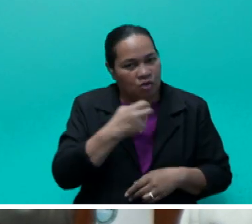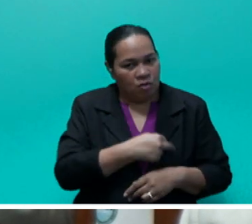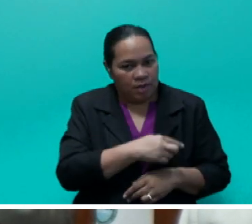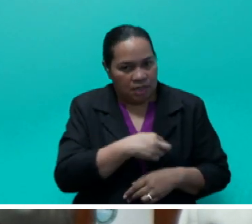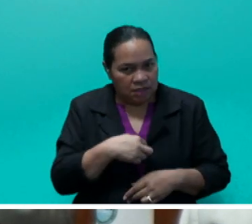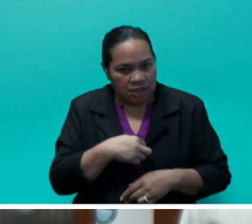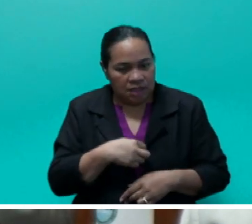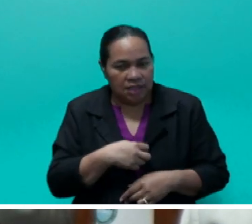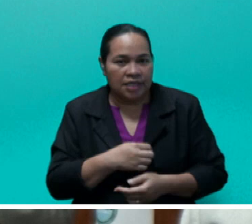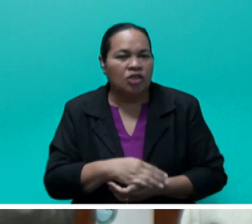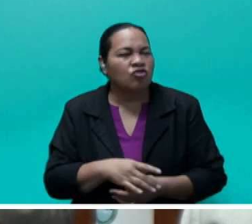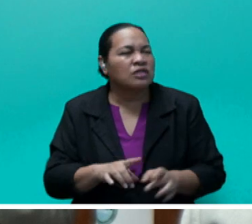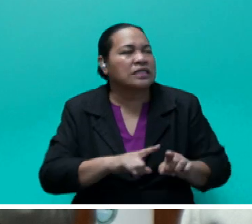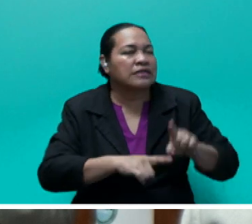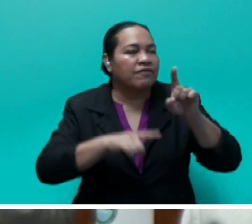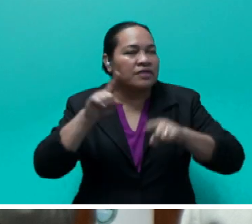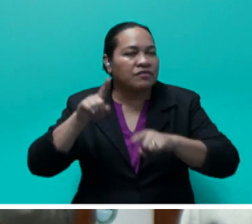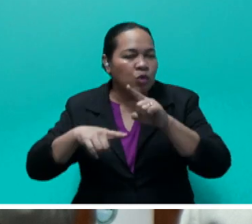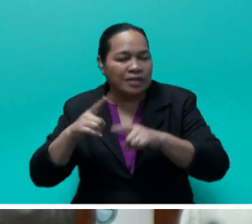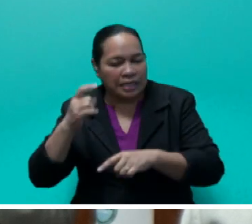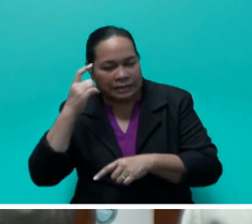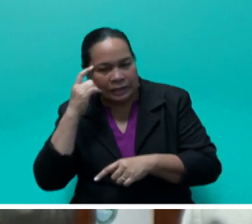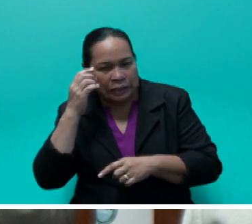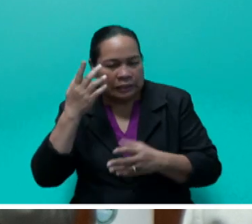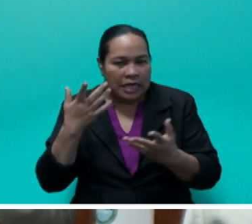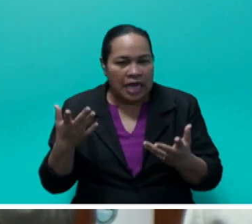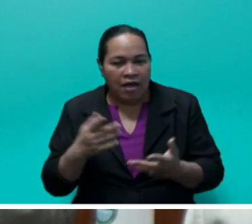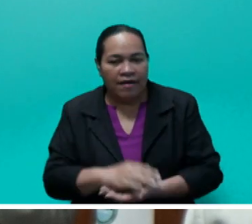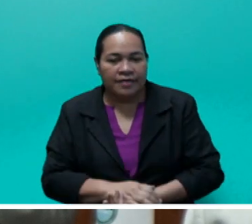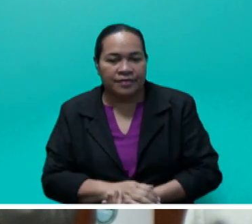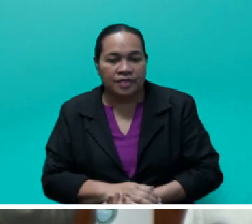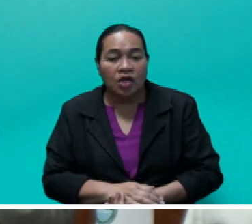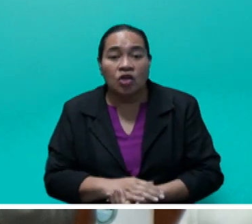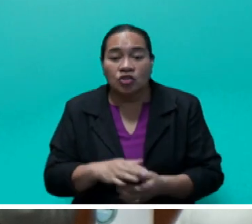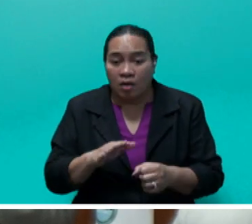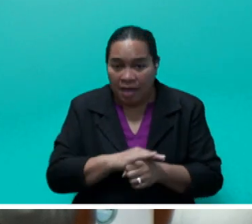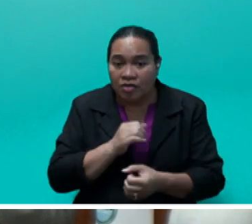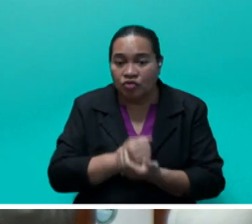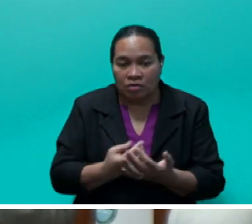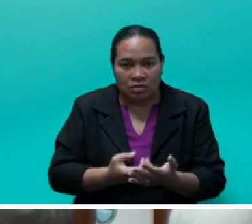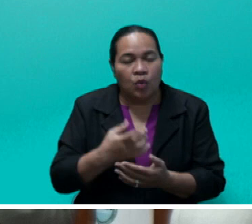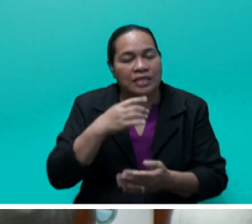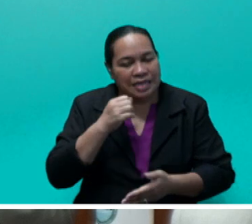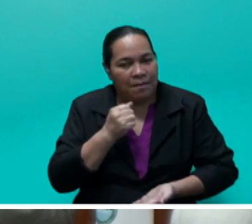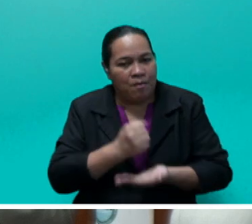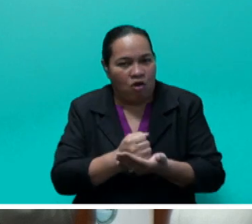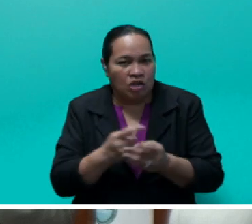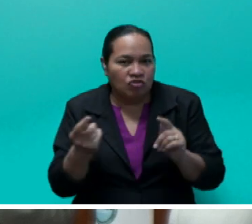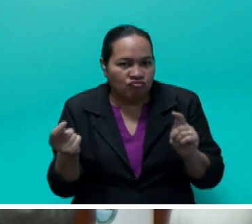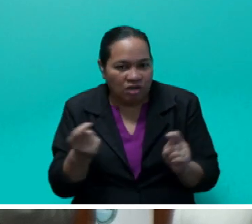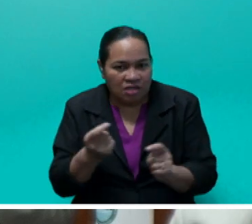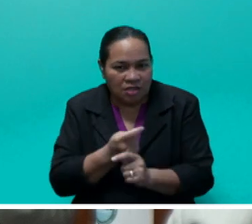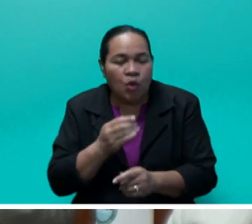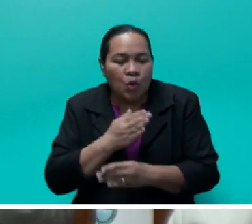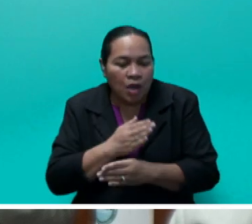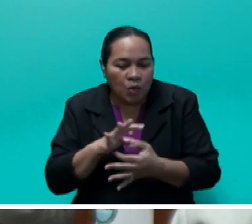individually, considering economic, strategic, and operational factors. We support this transition to open skies, working with stakeholders